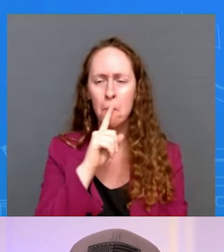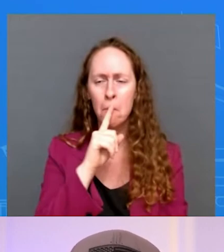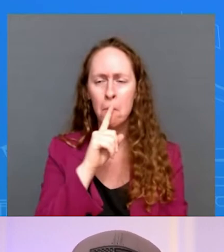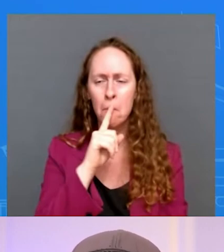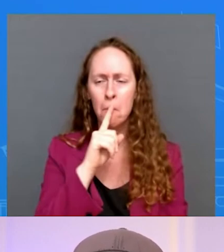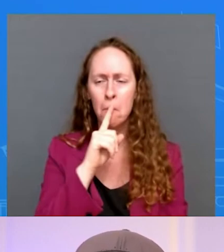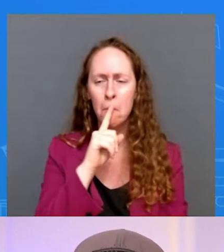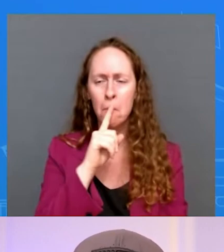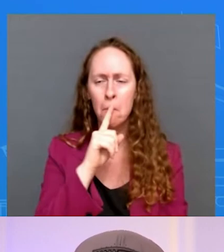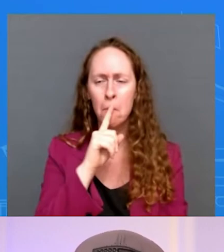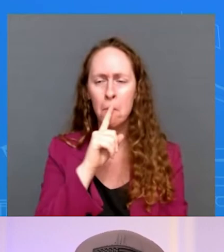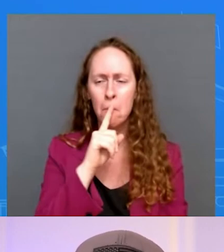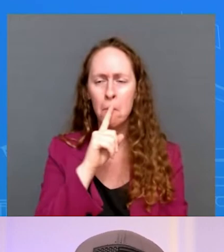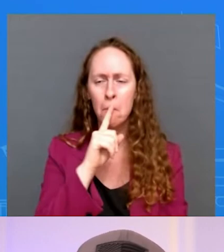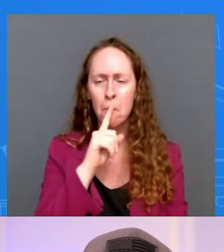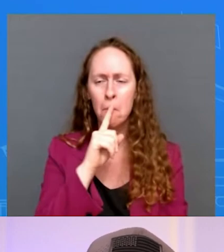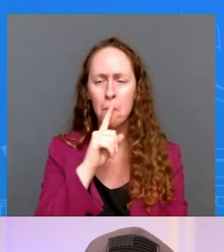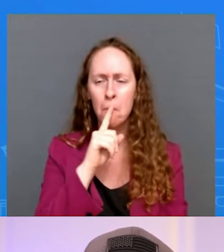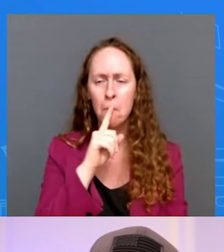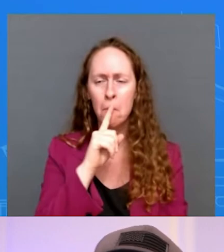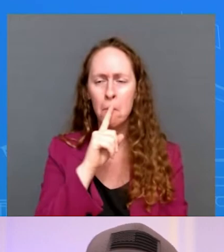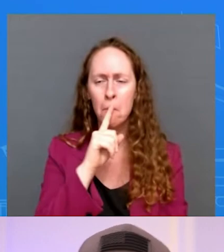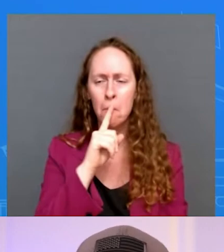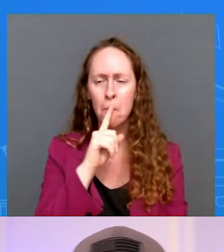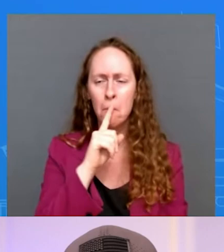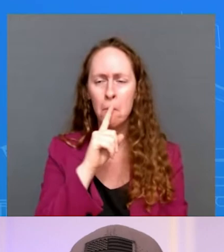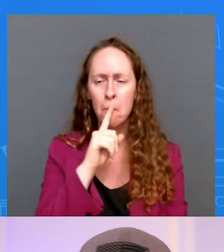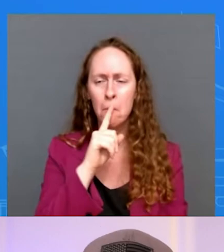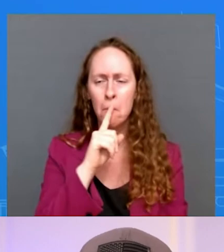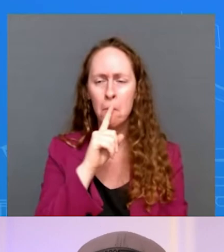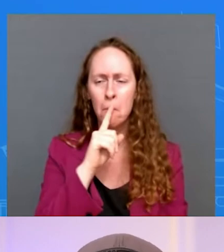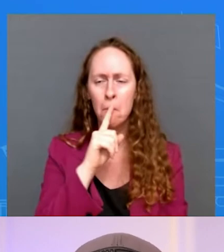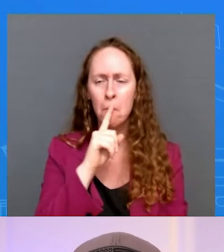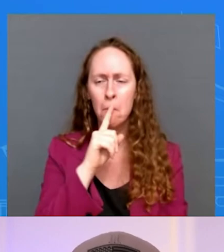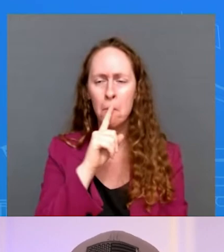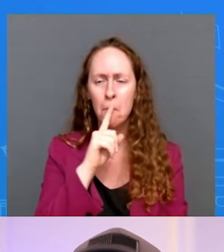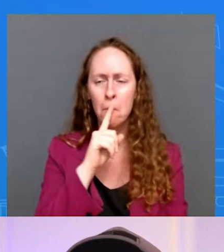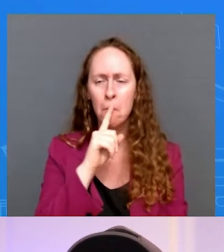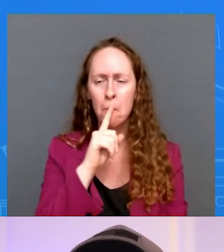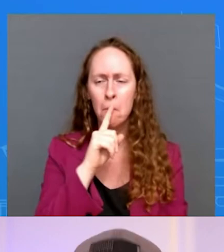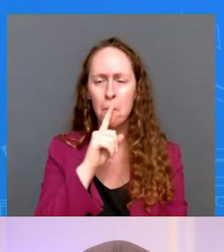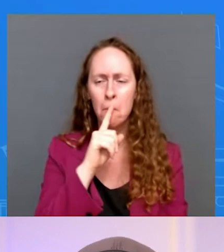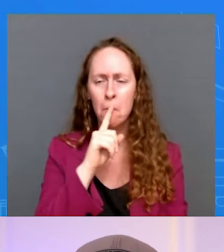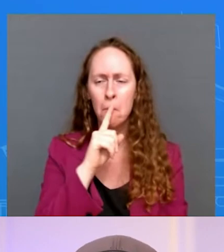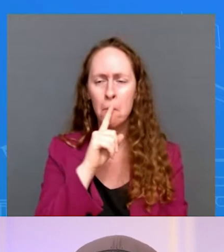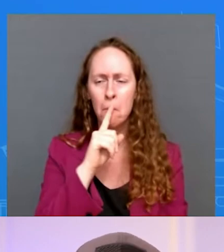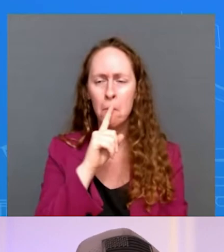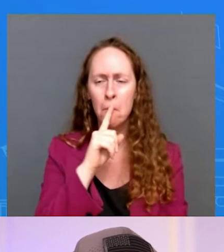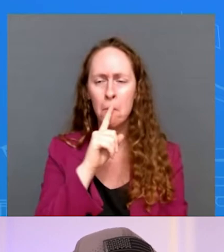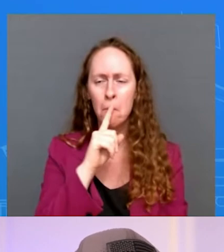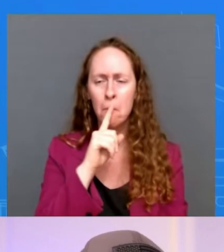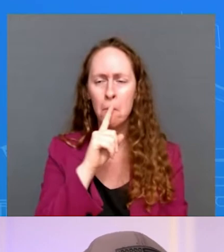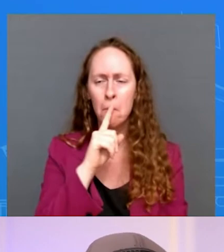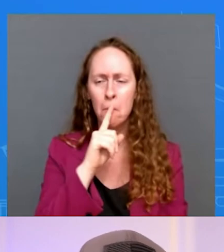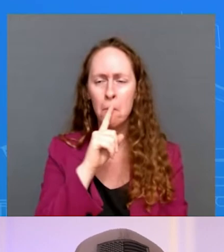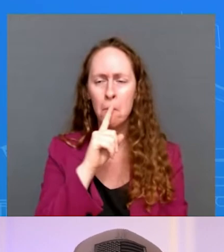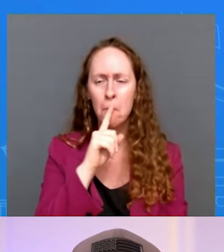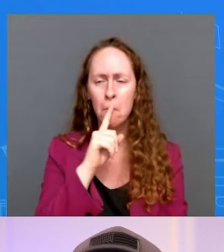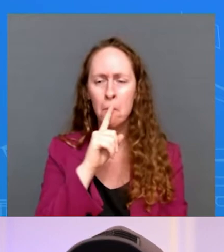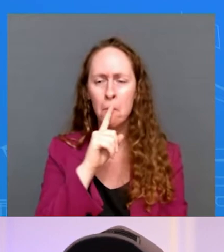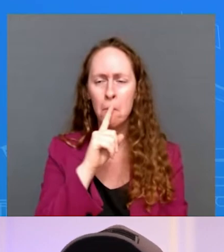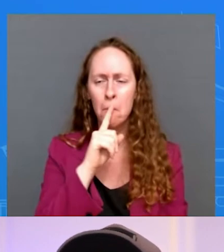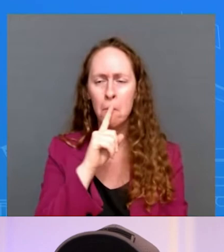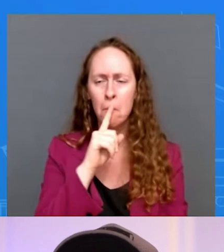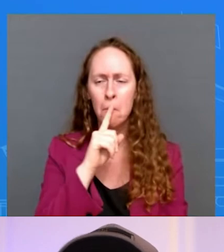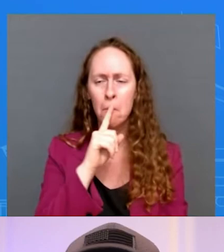the messaging just sucks from Joe Biden. And notice he's like, well, we've been up here for the past week. Yes, you've been up there, and Karine Jean-Pierre has been up